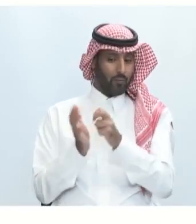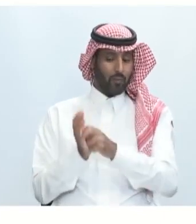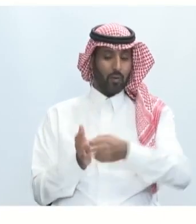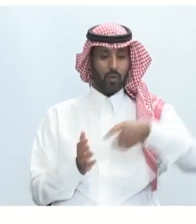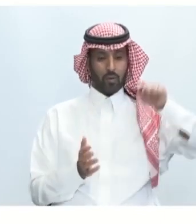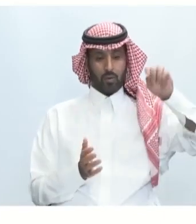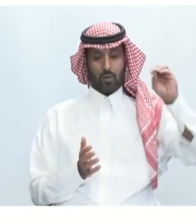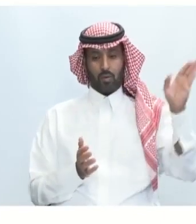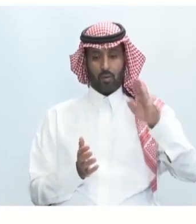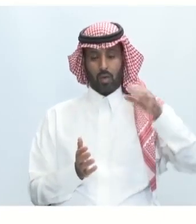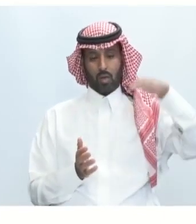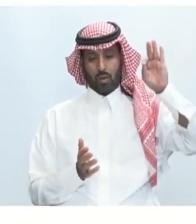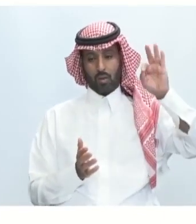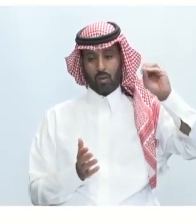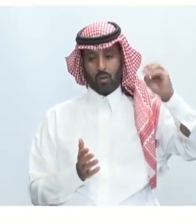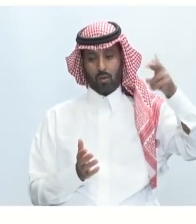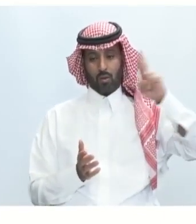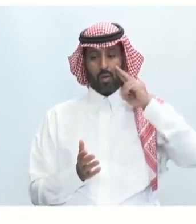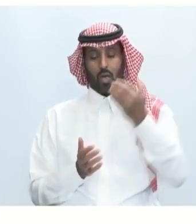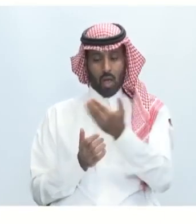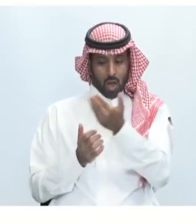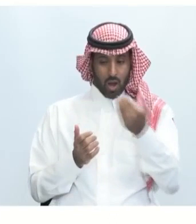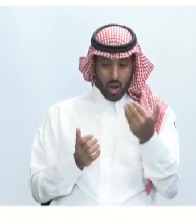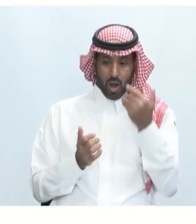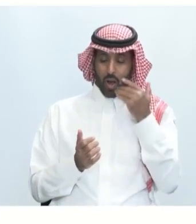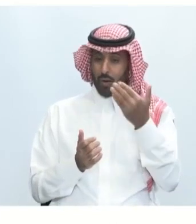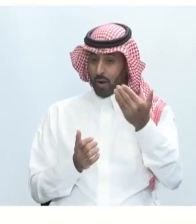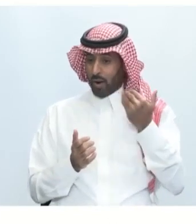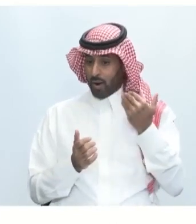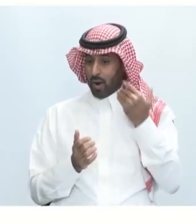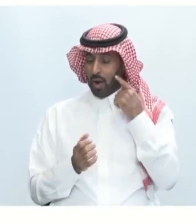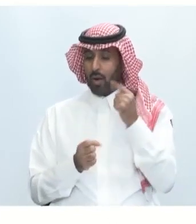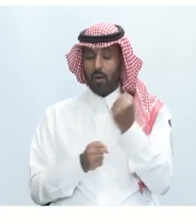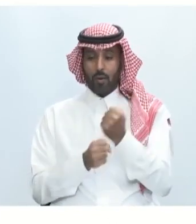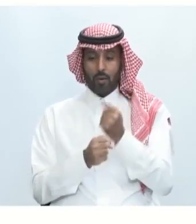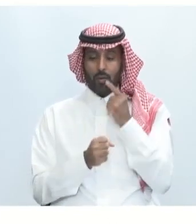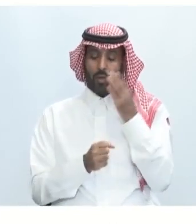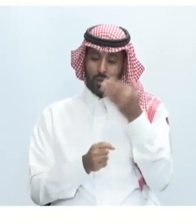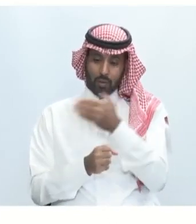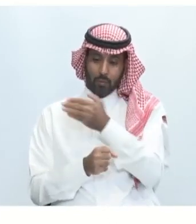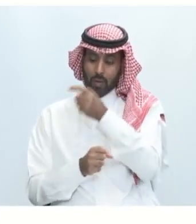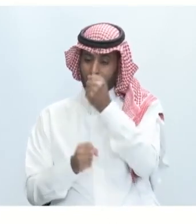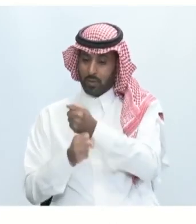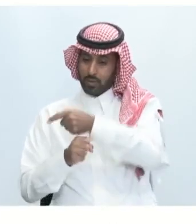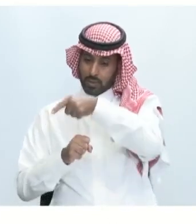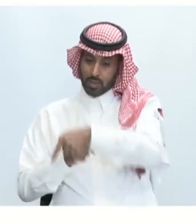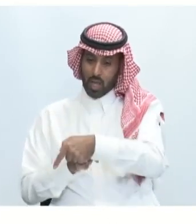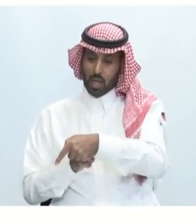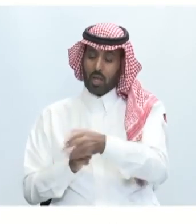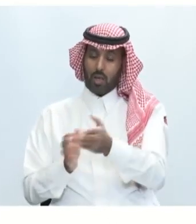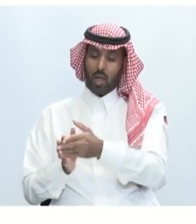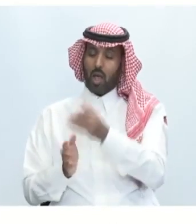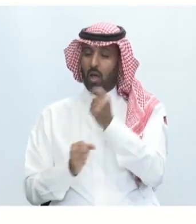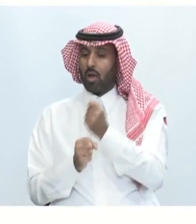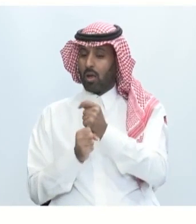for before indirect objects. To and for before indirect objects. So we'll be talking about